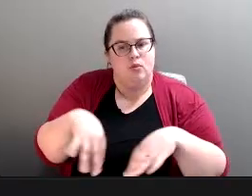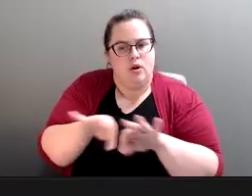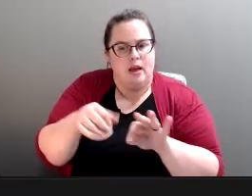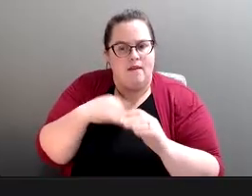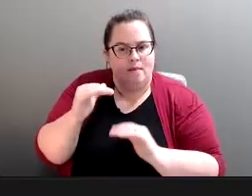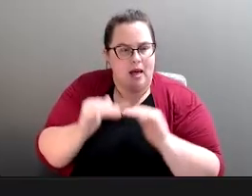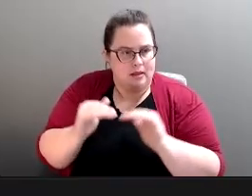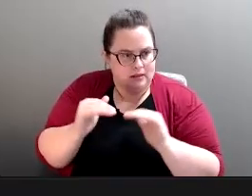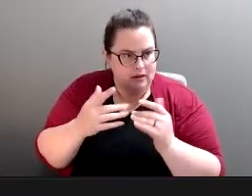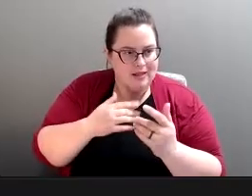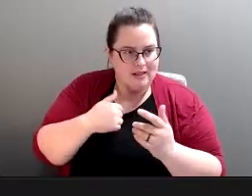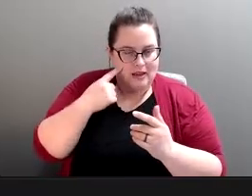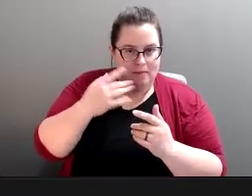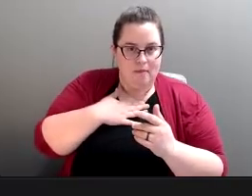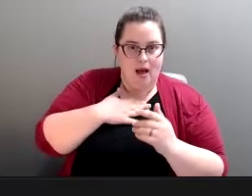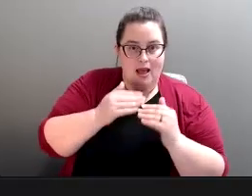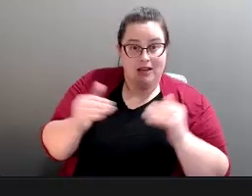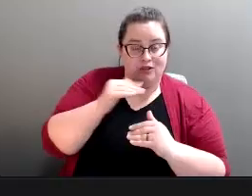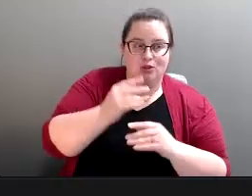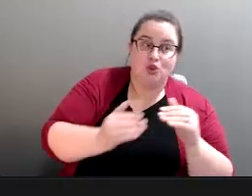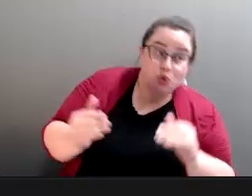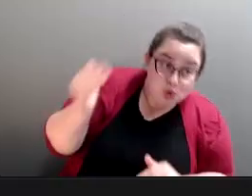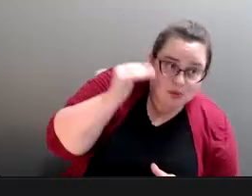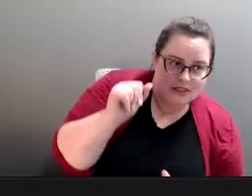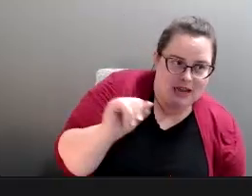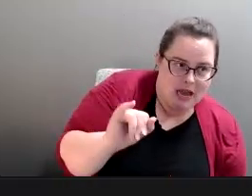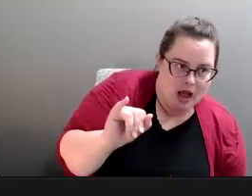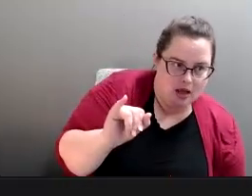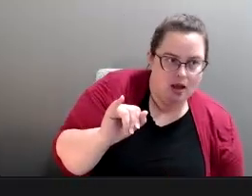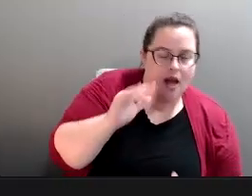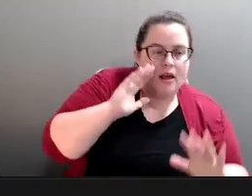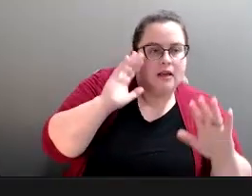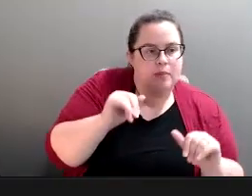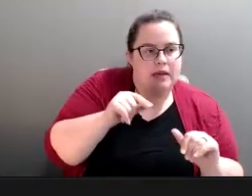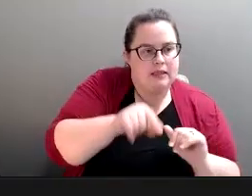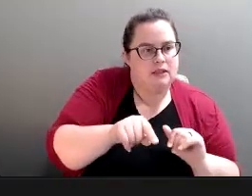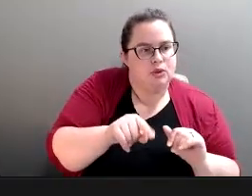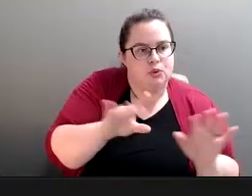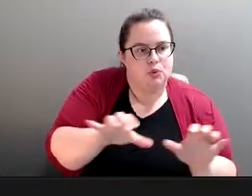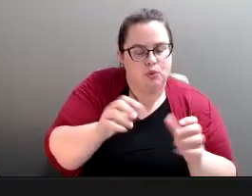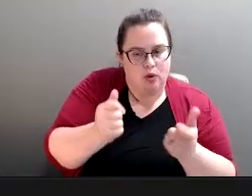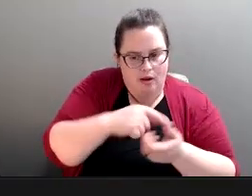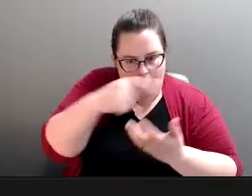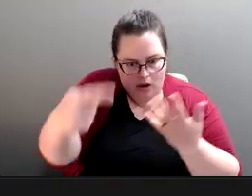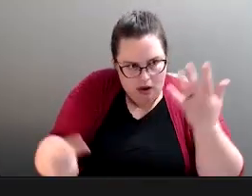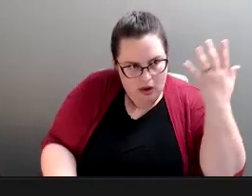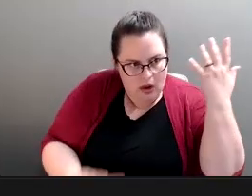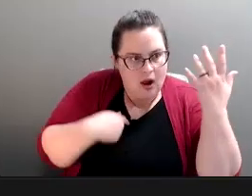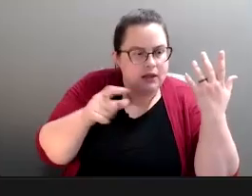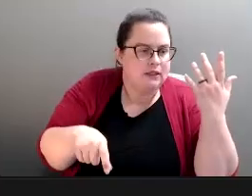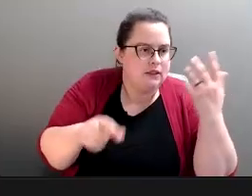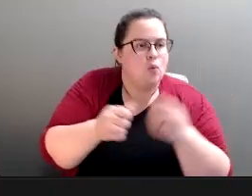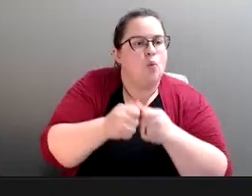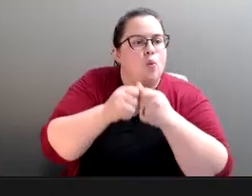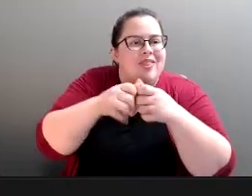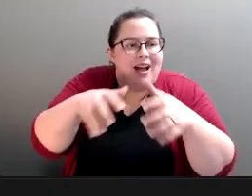my excess was doing too much AI, Mm-hmm. and expecting it to do all the things that I needed it to do